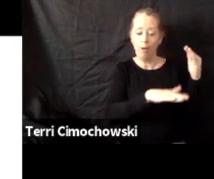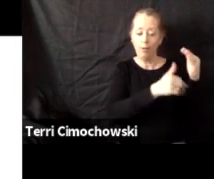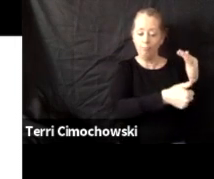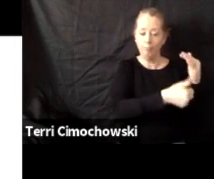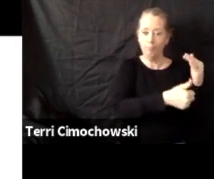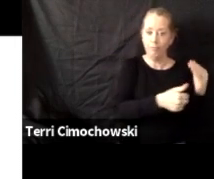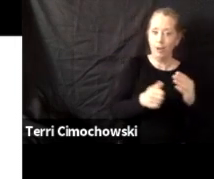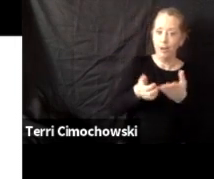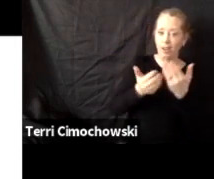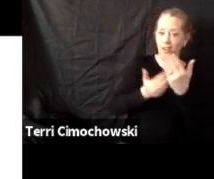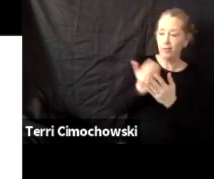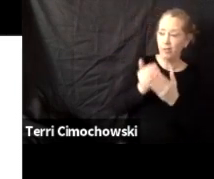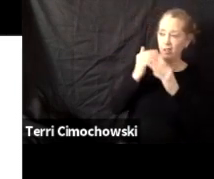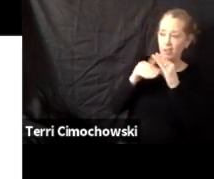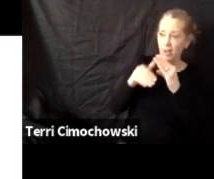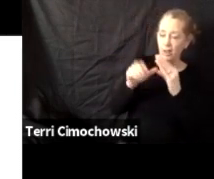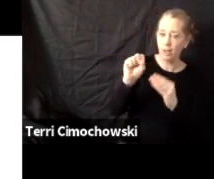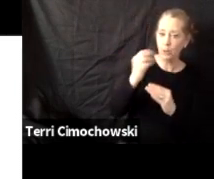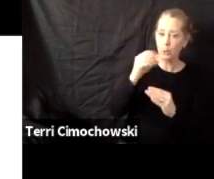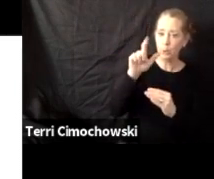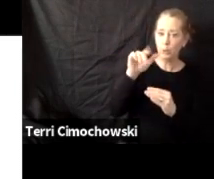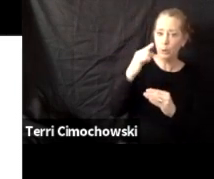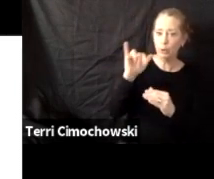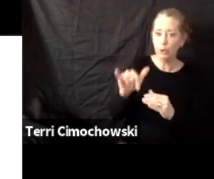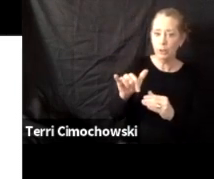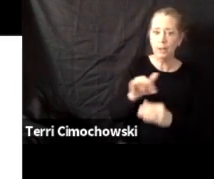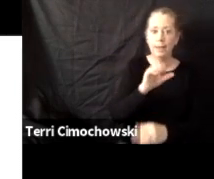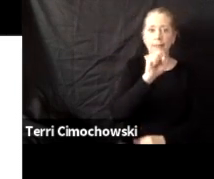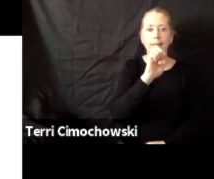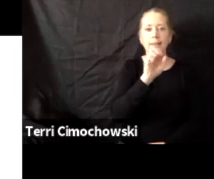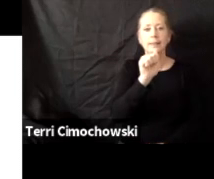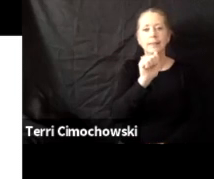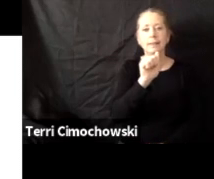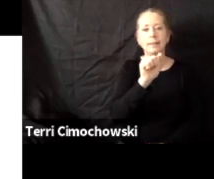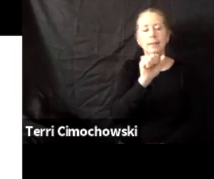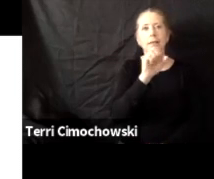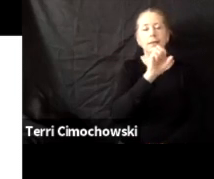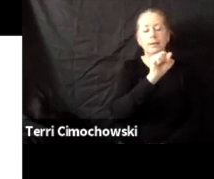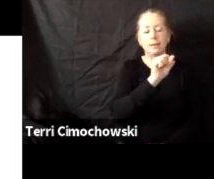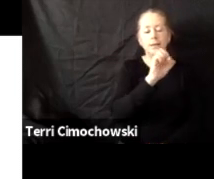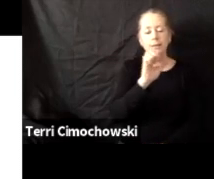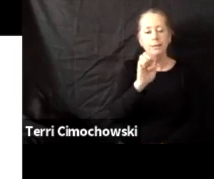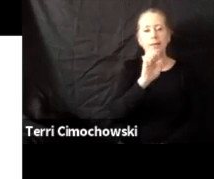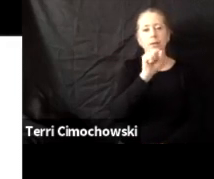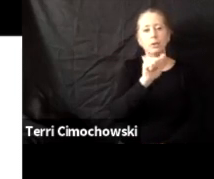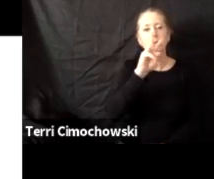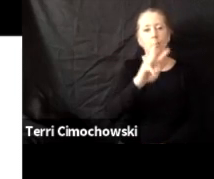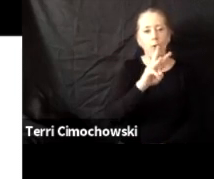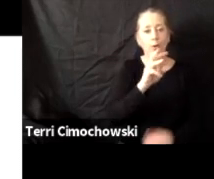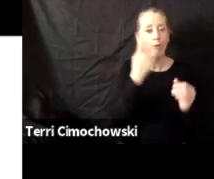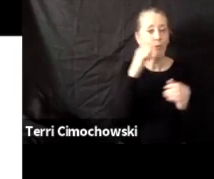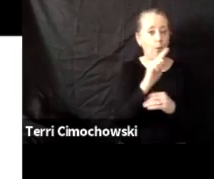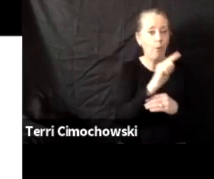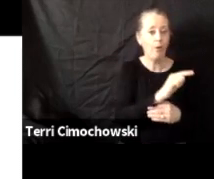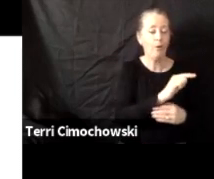Because it'll be Seesaw for K3, Schoology for 4-5, the teacher. So is your child comfortable